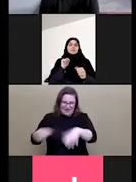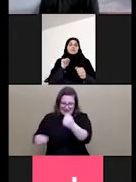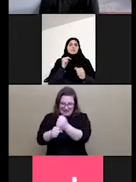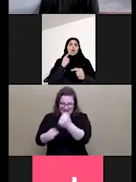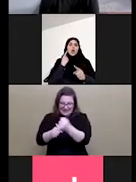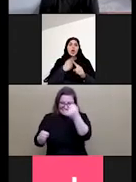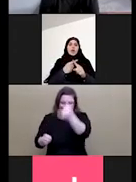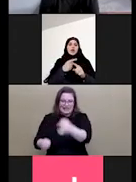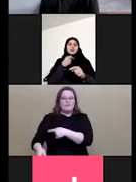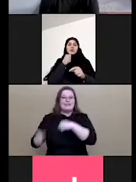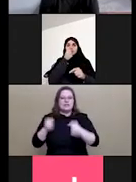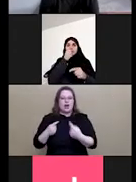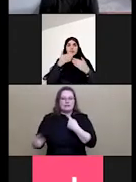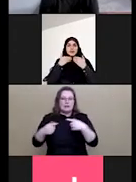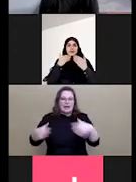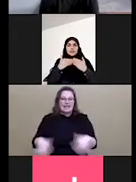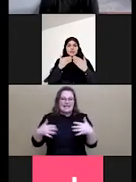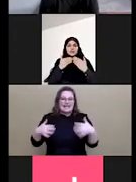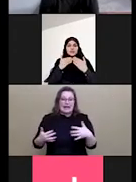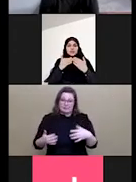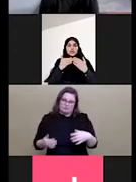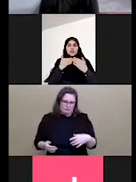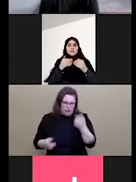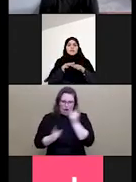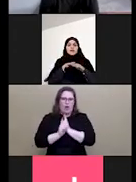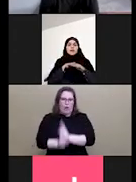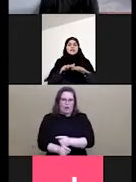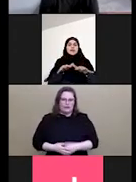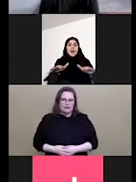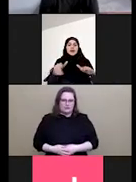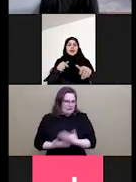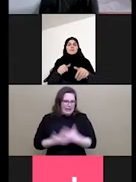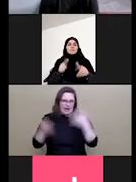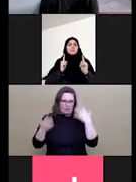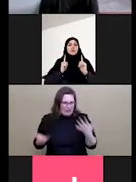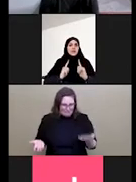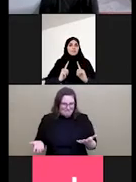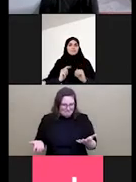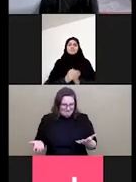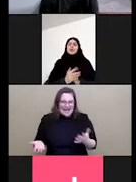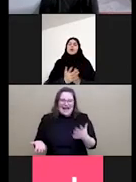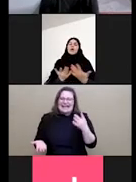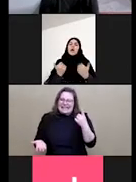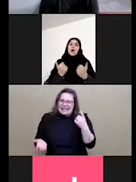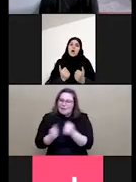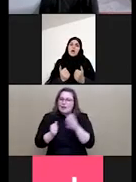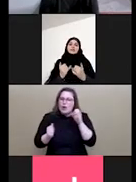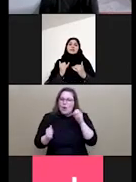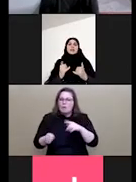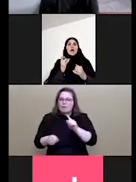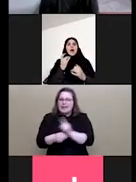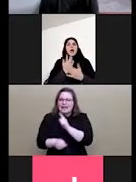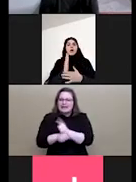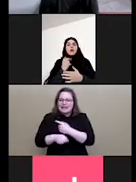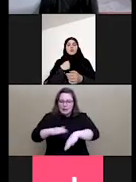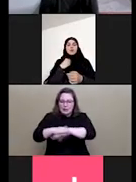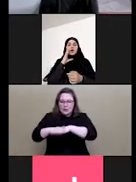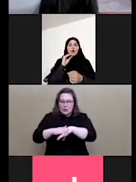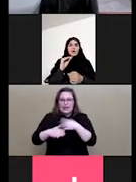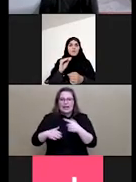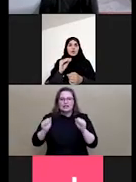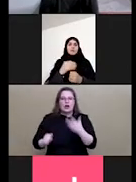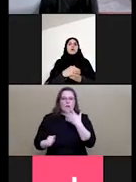the war, which sounds logical, there is nothing problematic about that. But if the premise of peace building is to talk about what